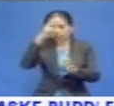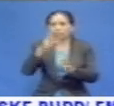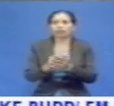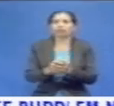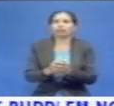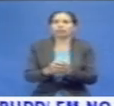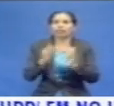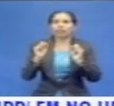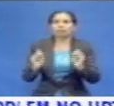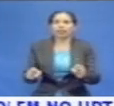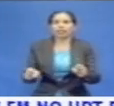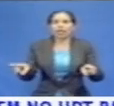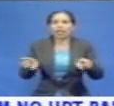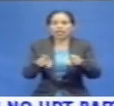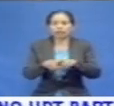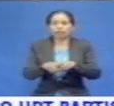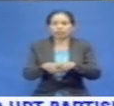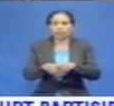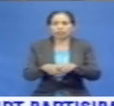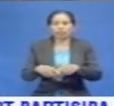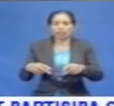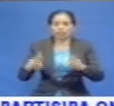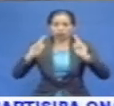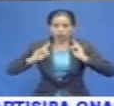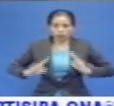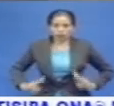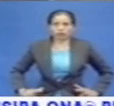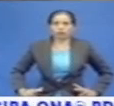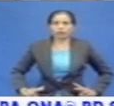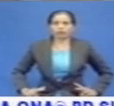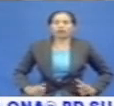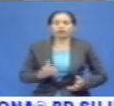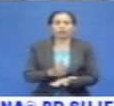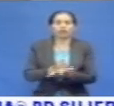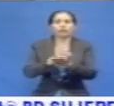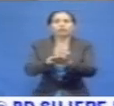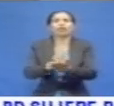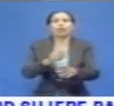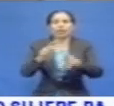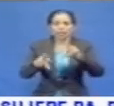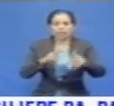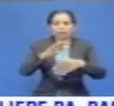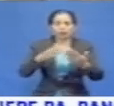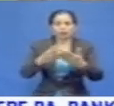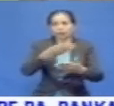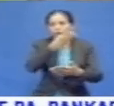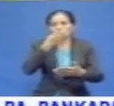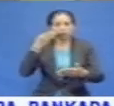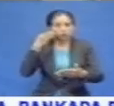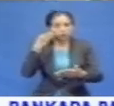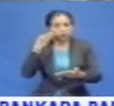fase da rua, macanesan, roupa proteção, ba médico timoruan, máscara, ventiladores,